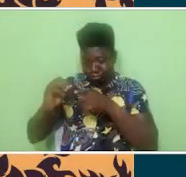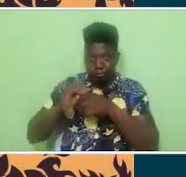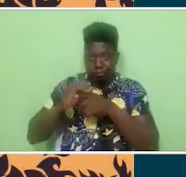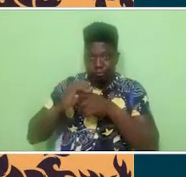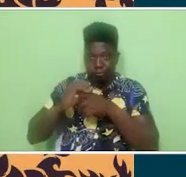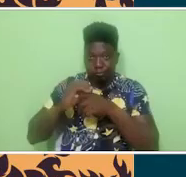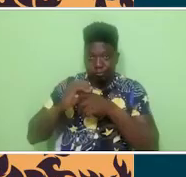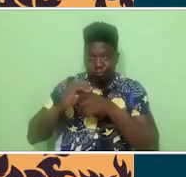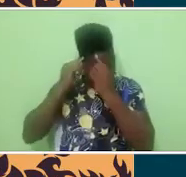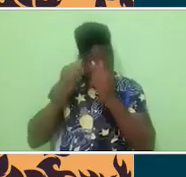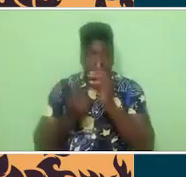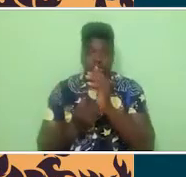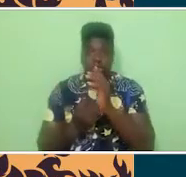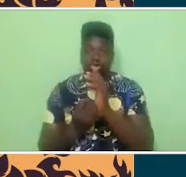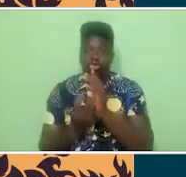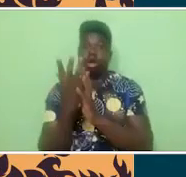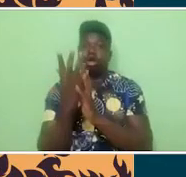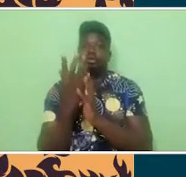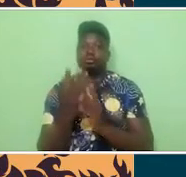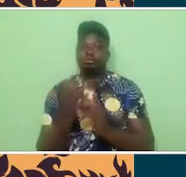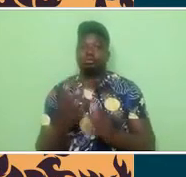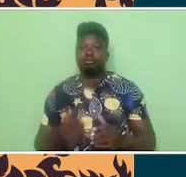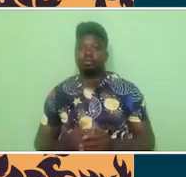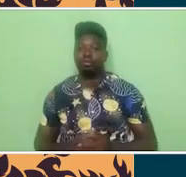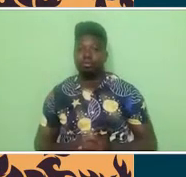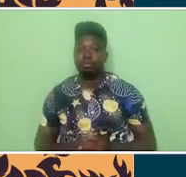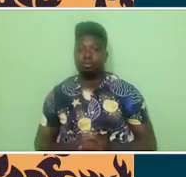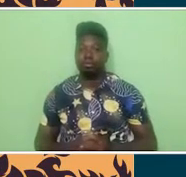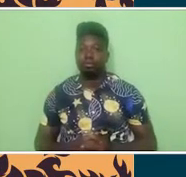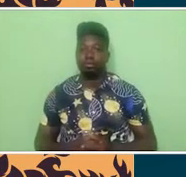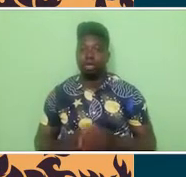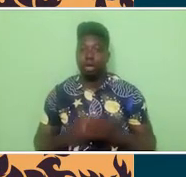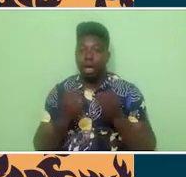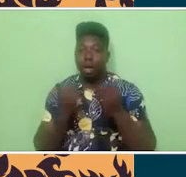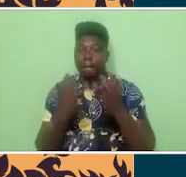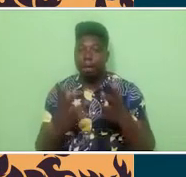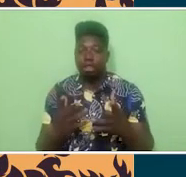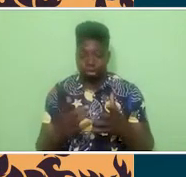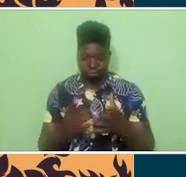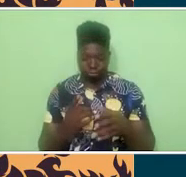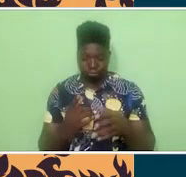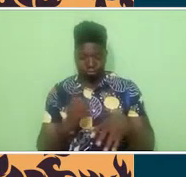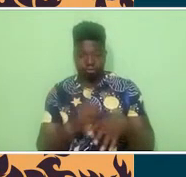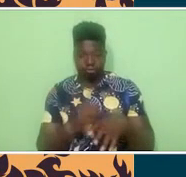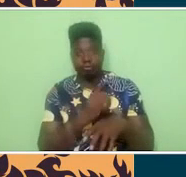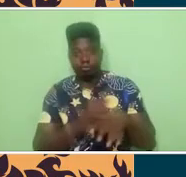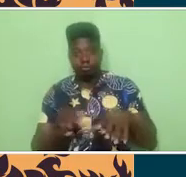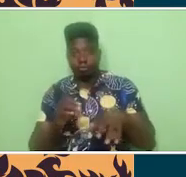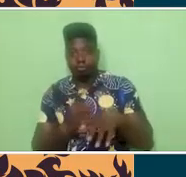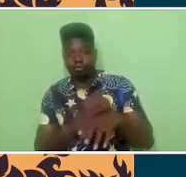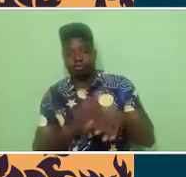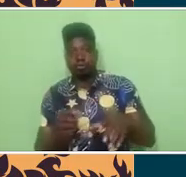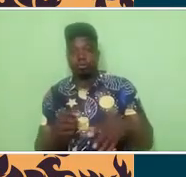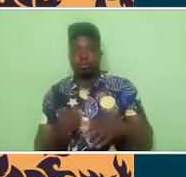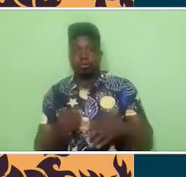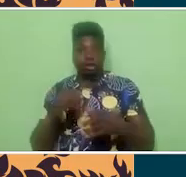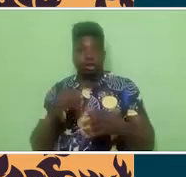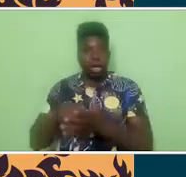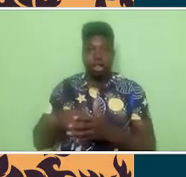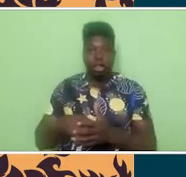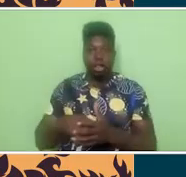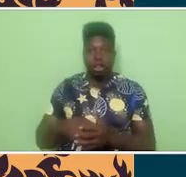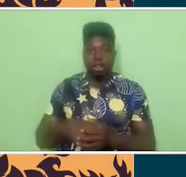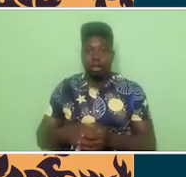Ari Felix is a multidisciplinary philosopher, seer, and advisor to